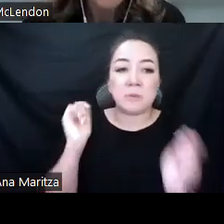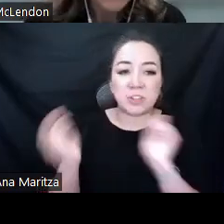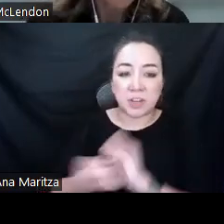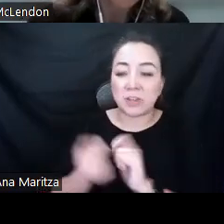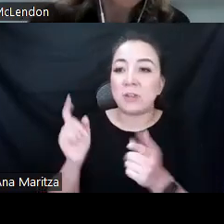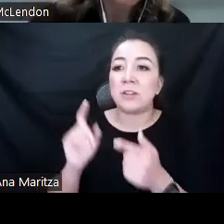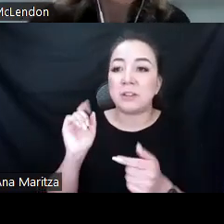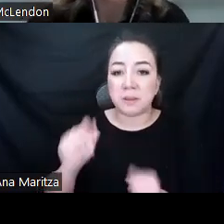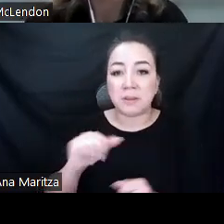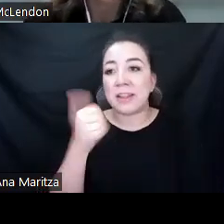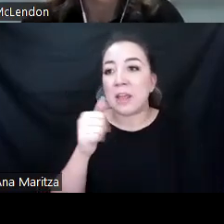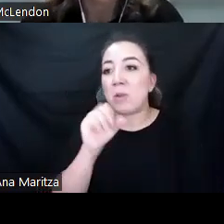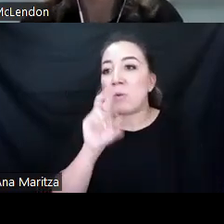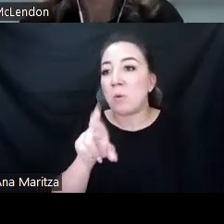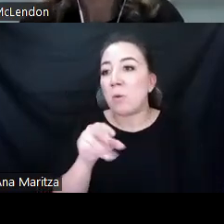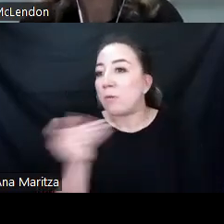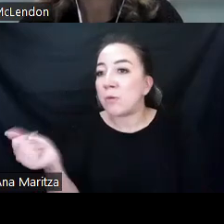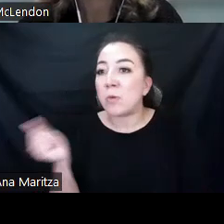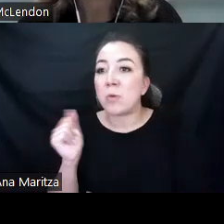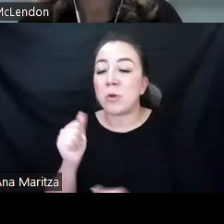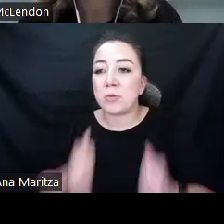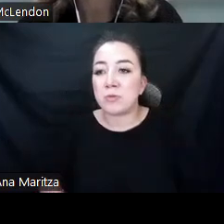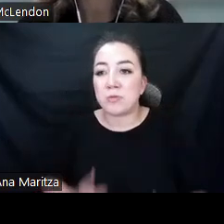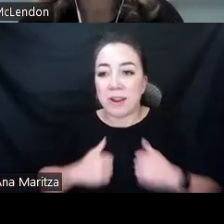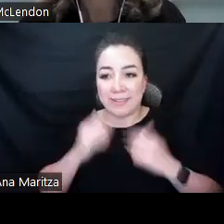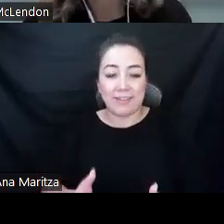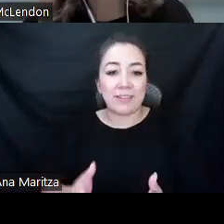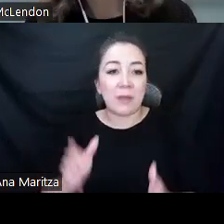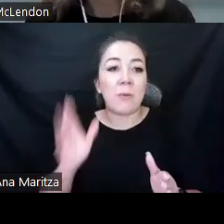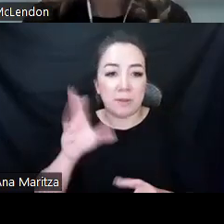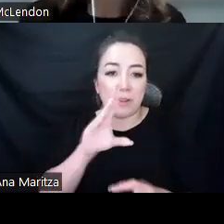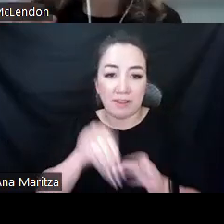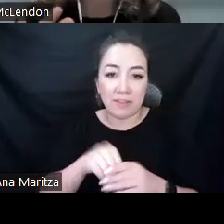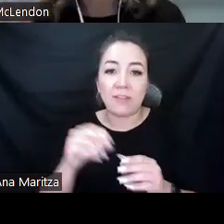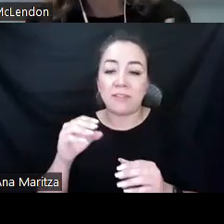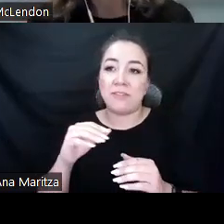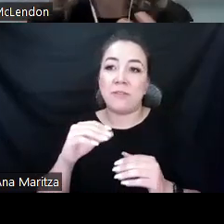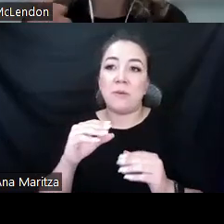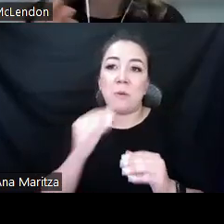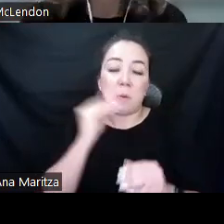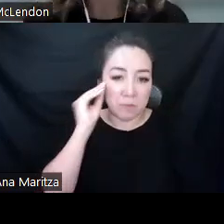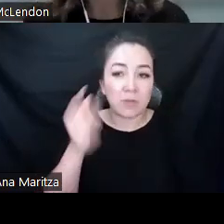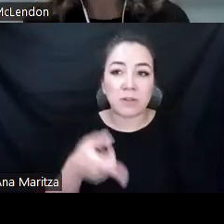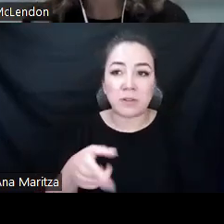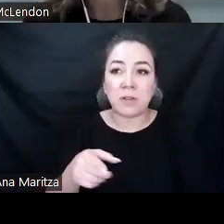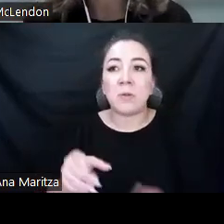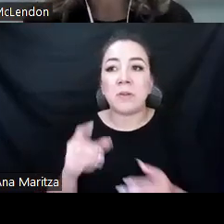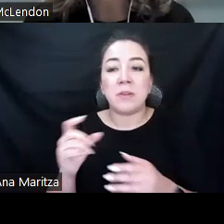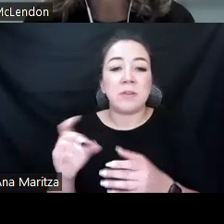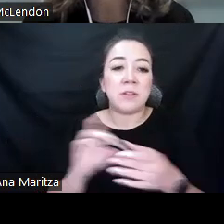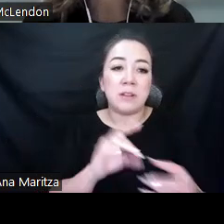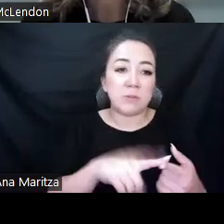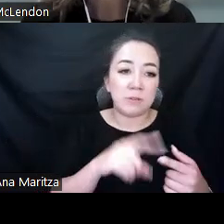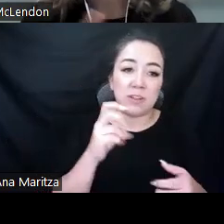be 10 or fewer residents that would be in these facilities. So some of the issues related to this bill